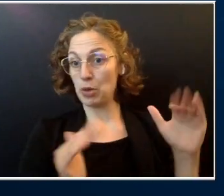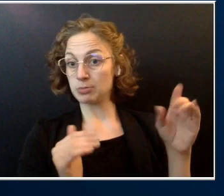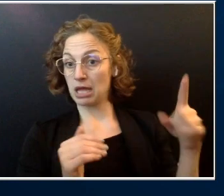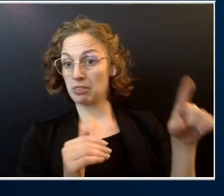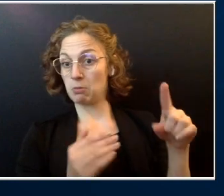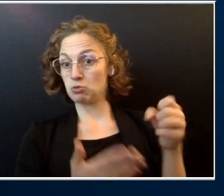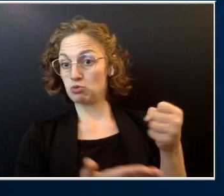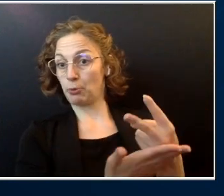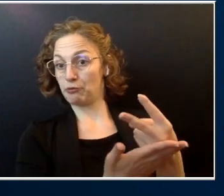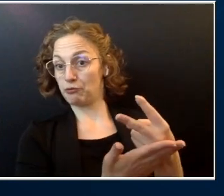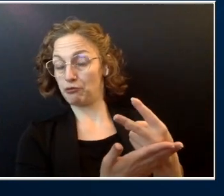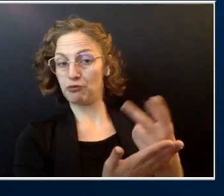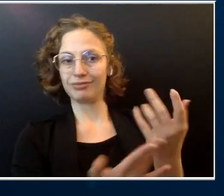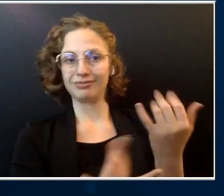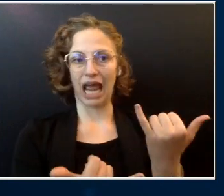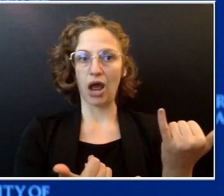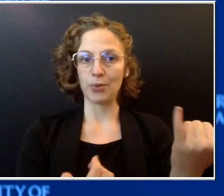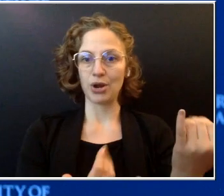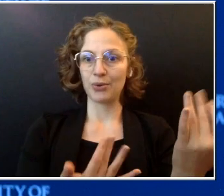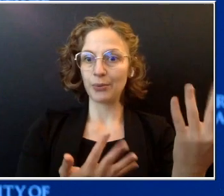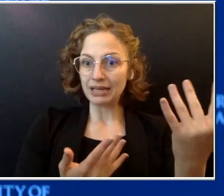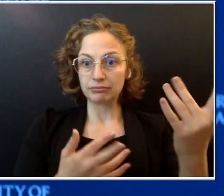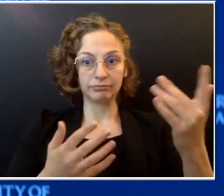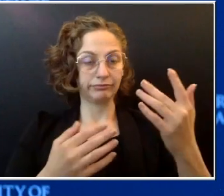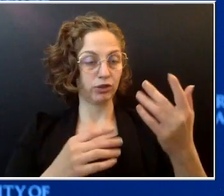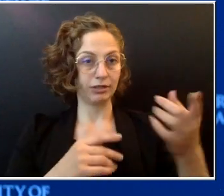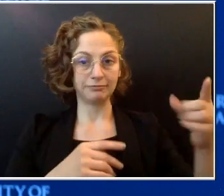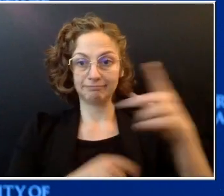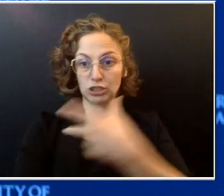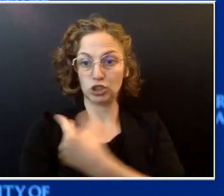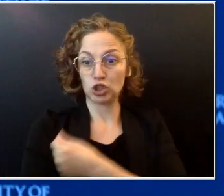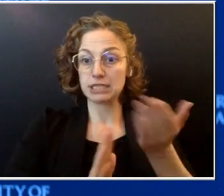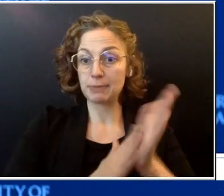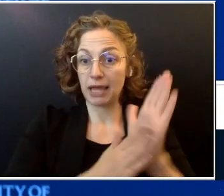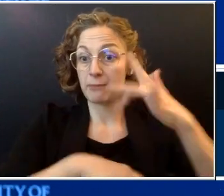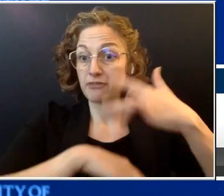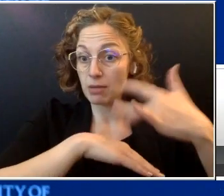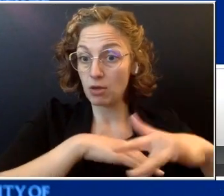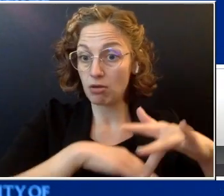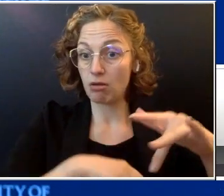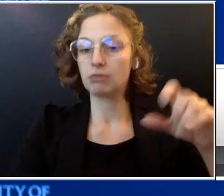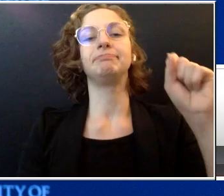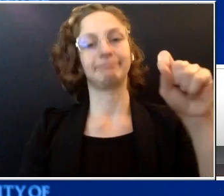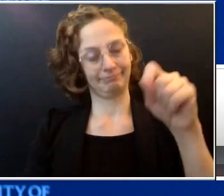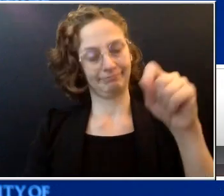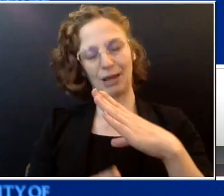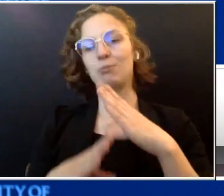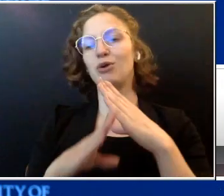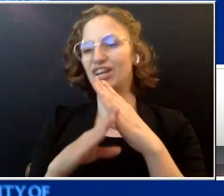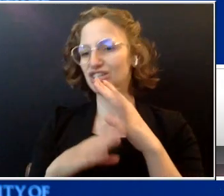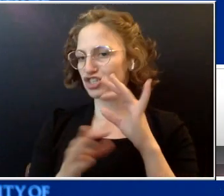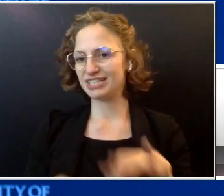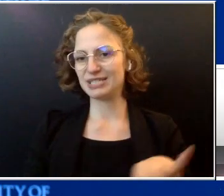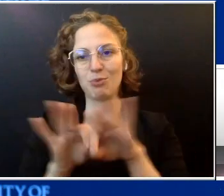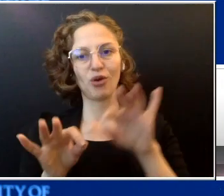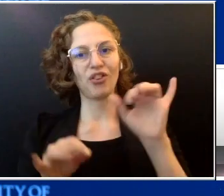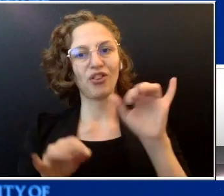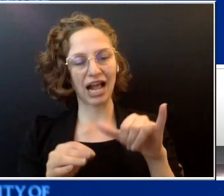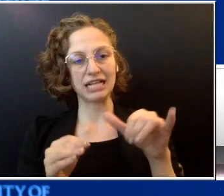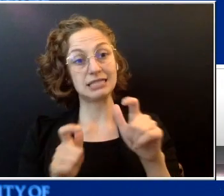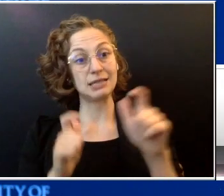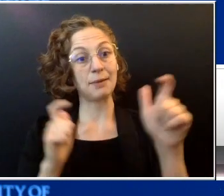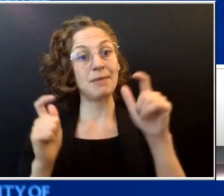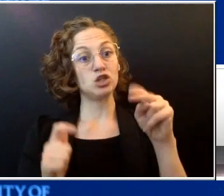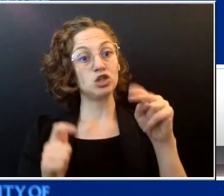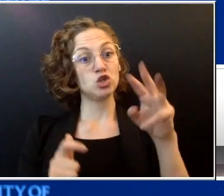and shot in the arm, right? Yeah. Prevention is best, just like you mentioned, and that's the big news that we are awaiting. We are waiting the full recommendations.